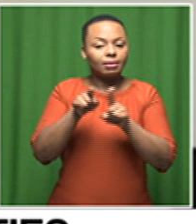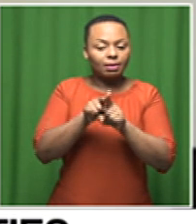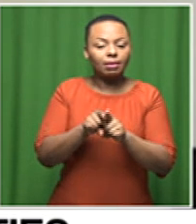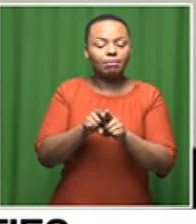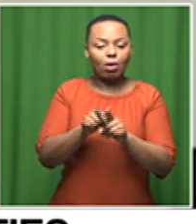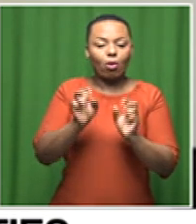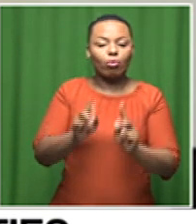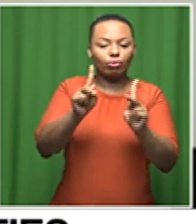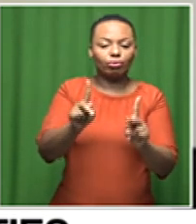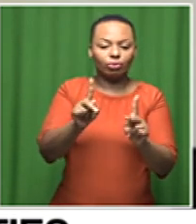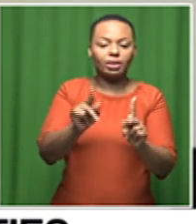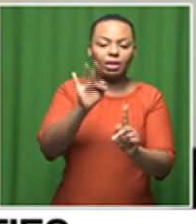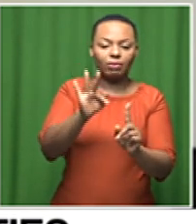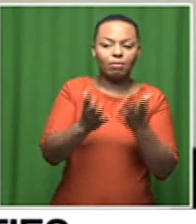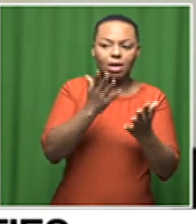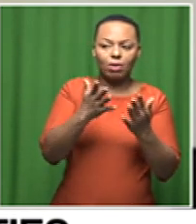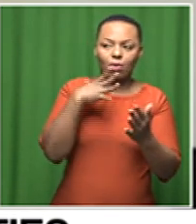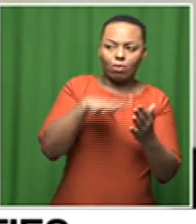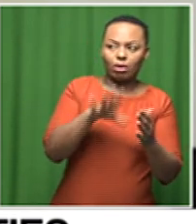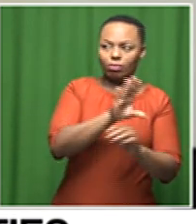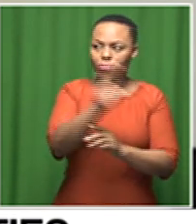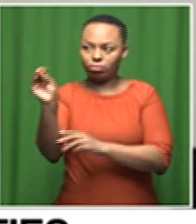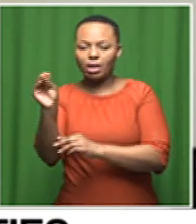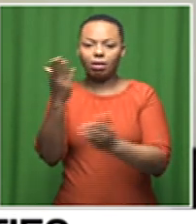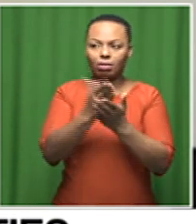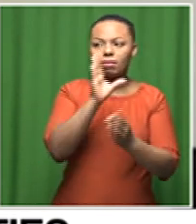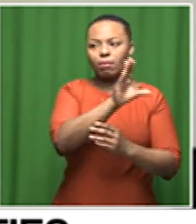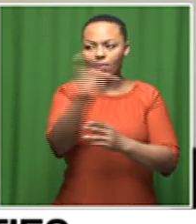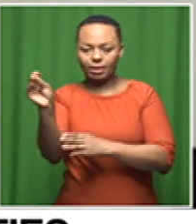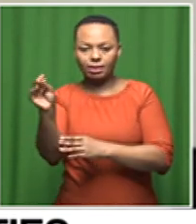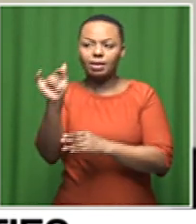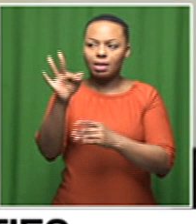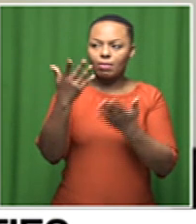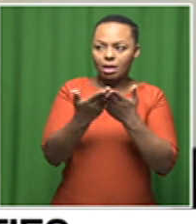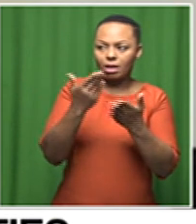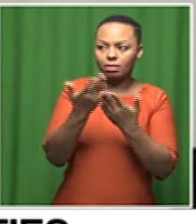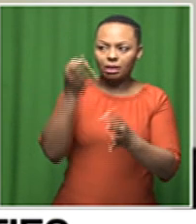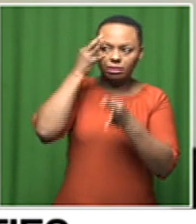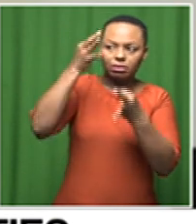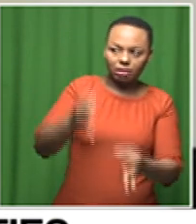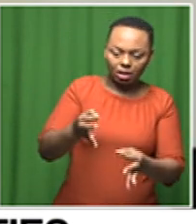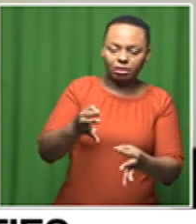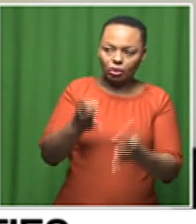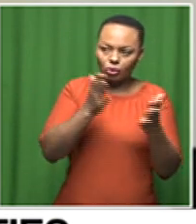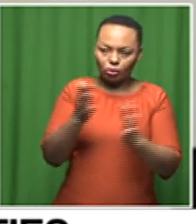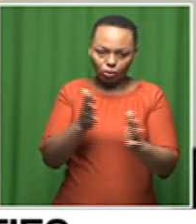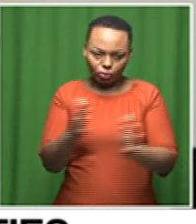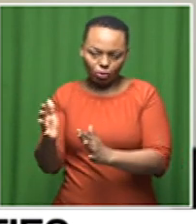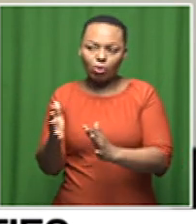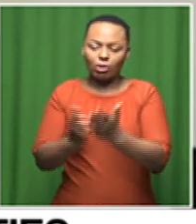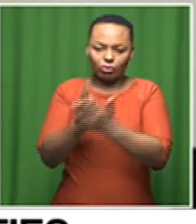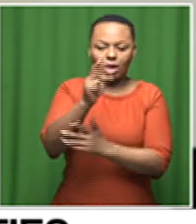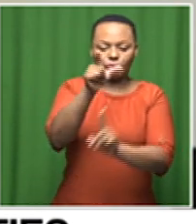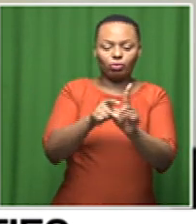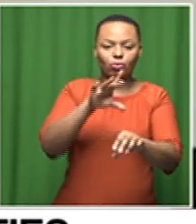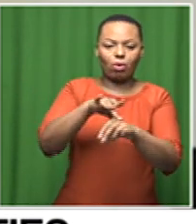given opportunity to participate in decision making, and also to ask questions. And where a